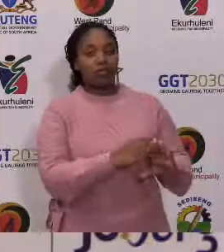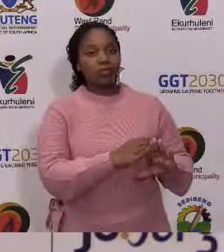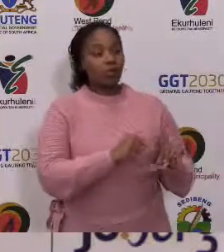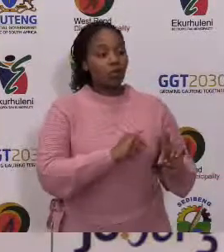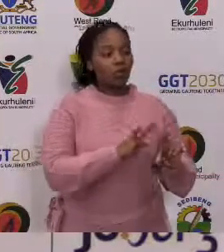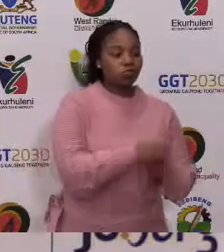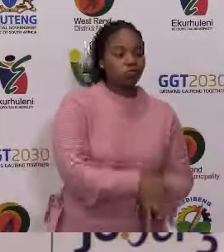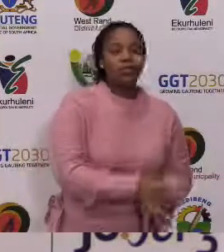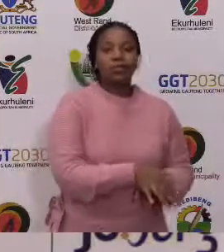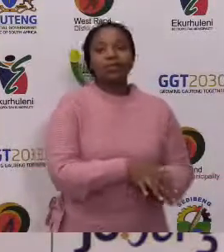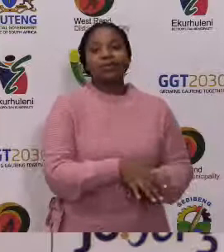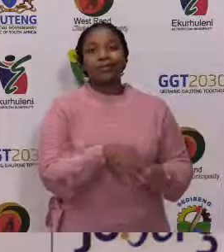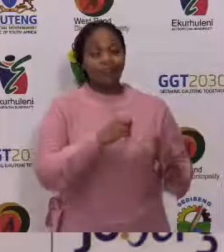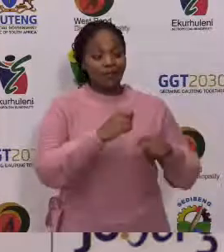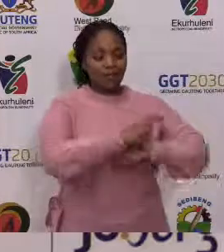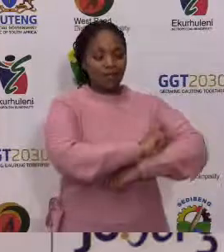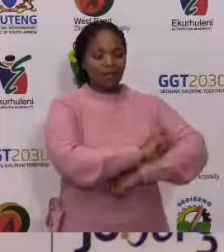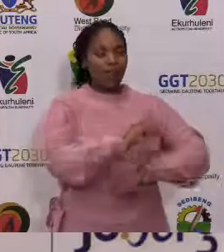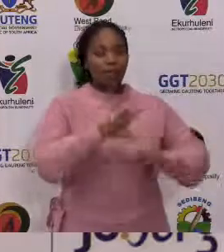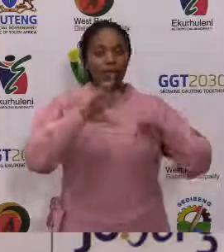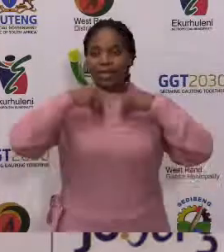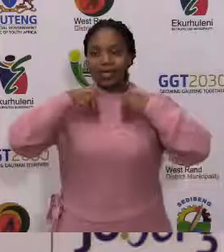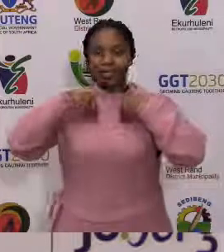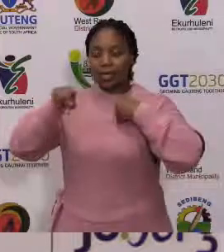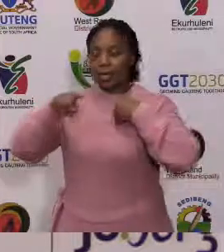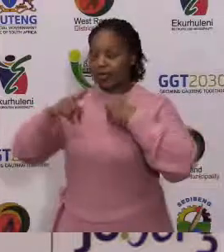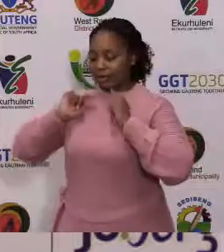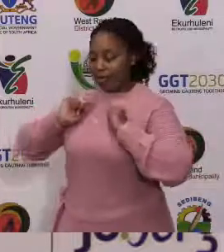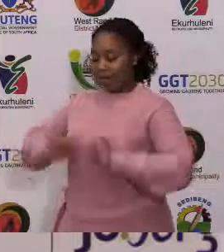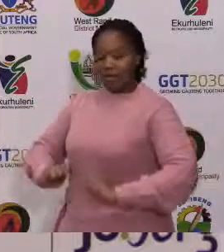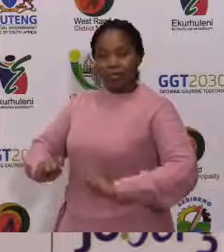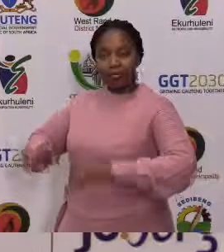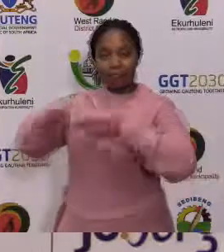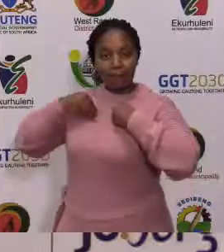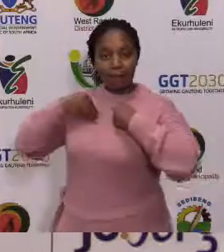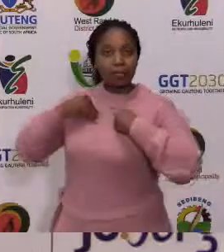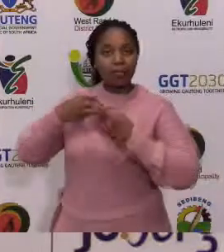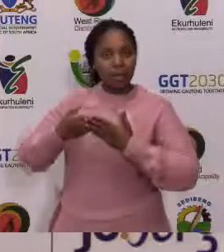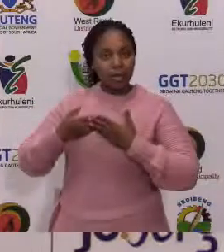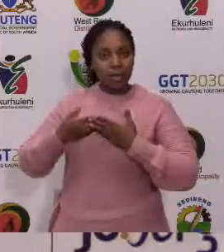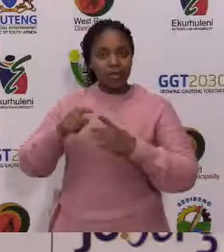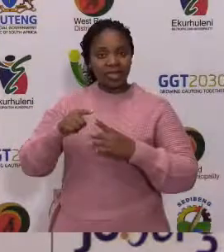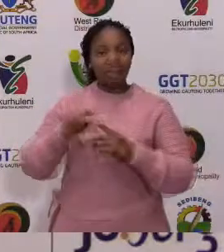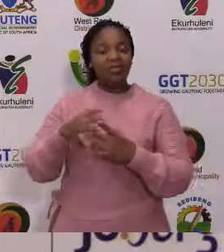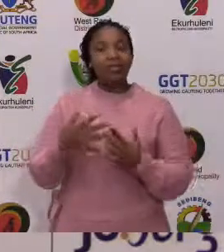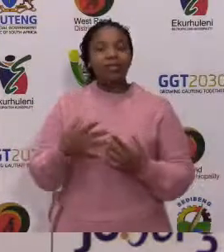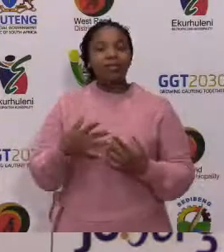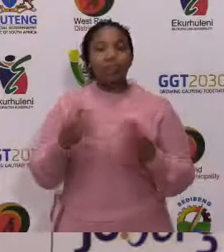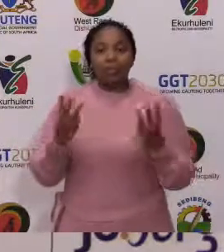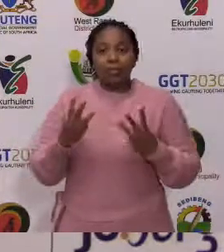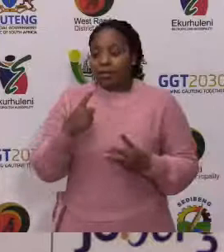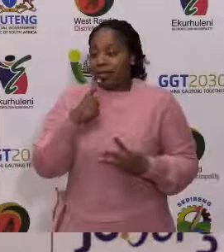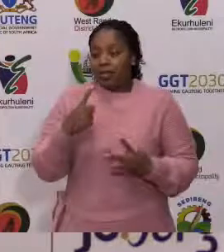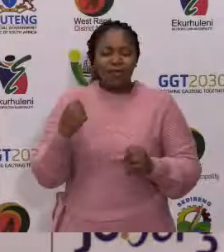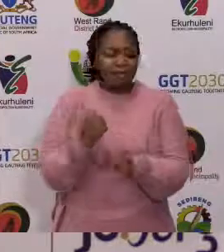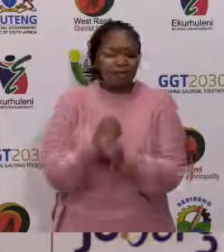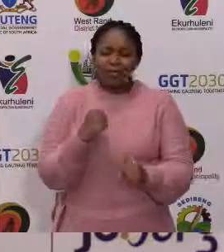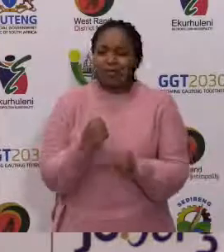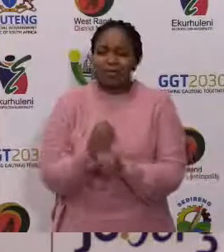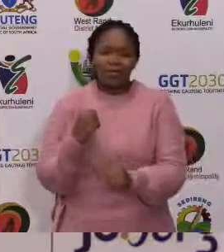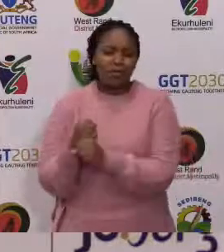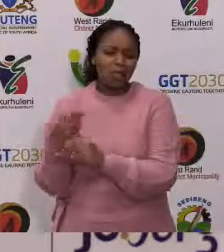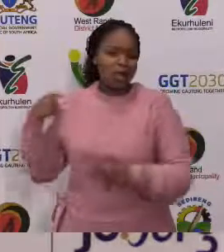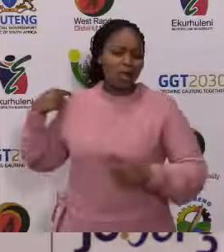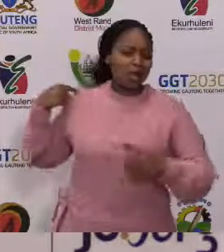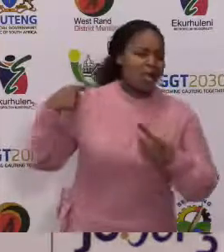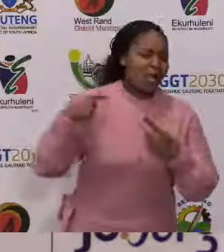allow fatigue to set in. That COVID fatigue, in a situation where people say we are tired